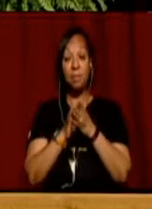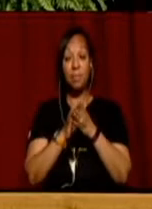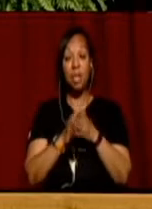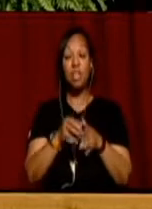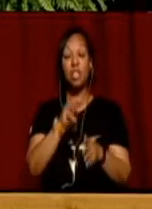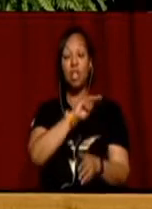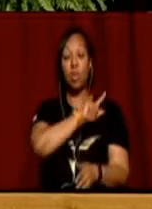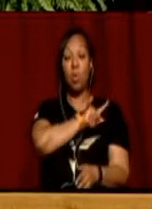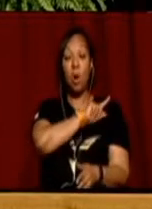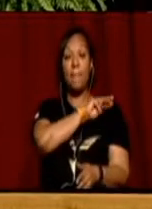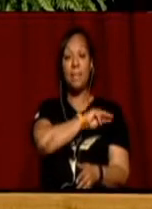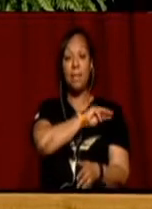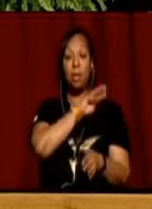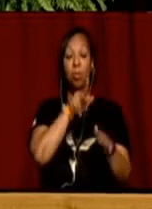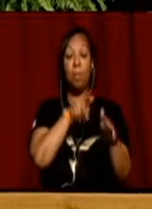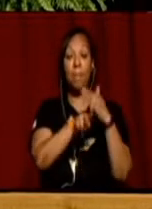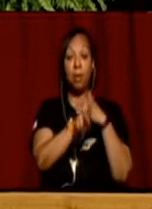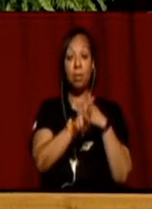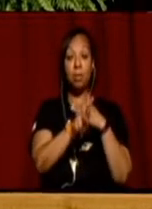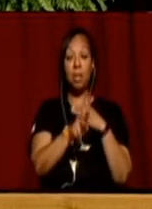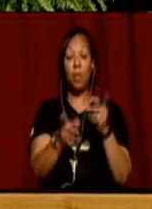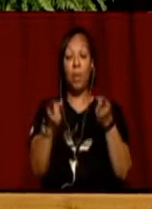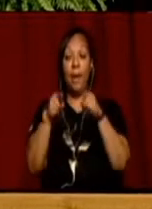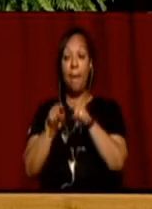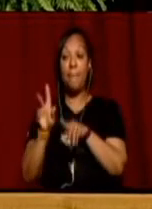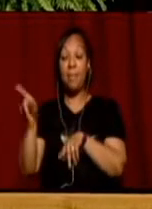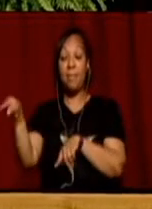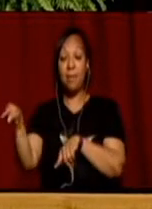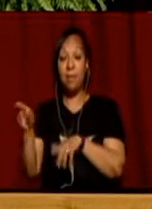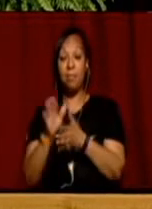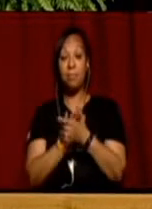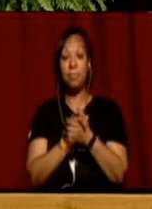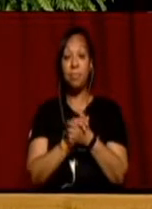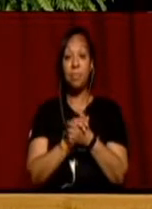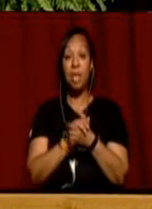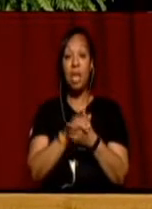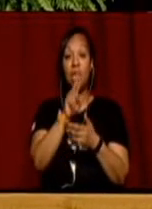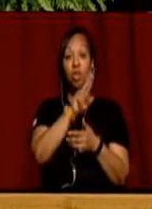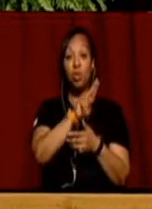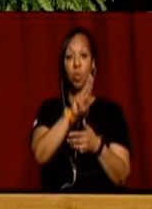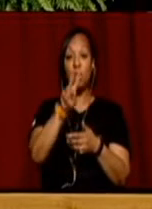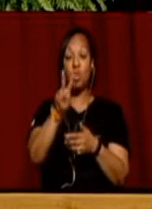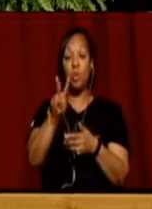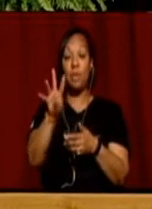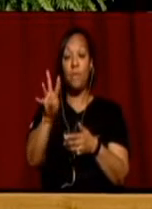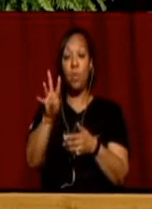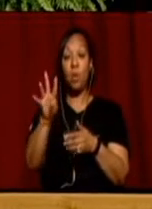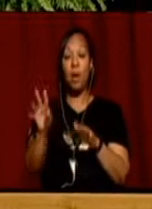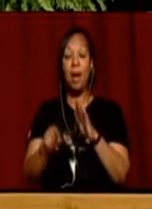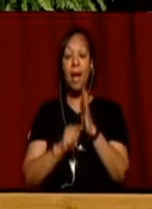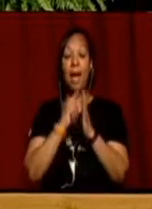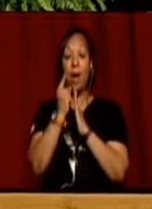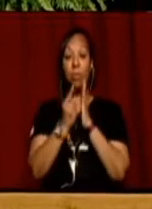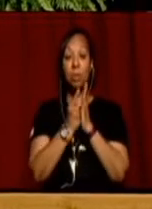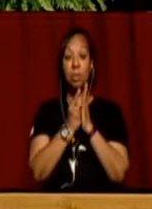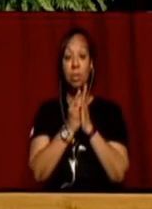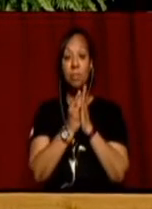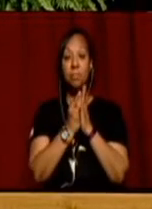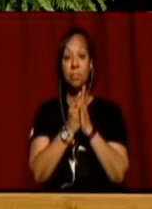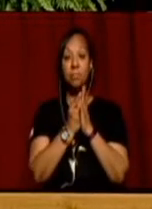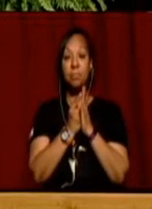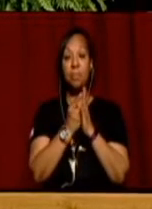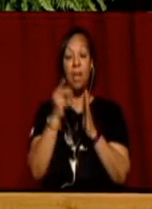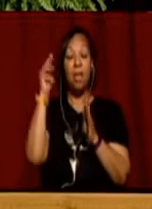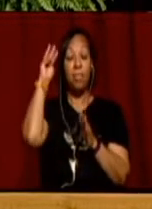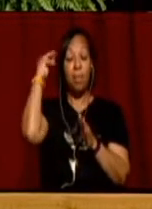McDonald murder and what happened in Minneapolis is that within 24 hours, the mayor of the city had fired the